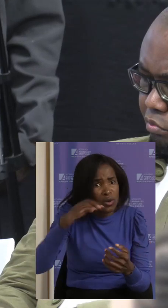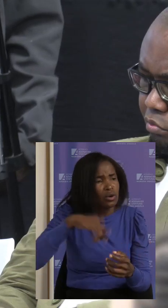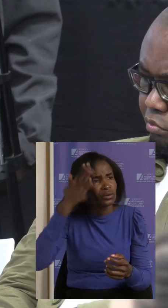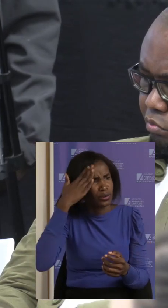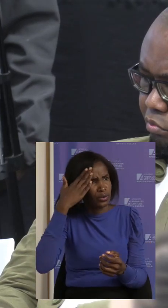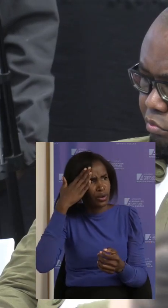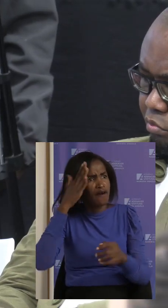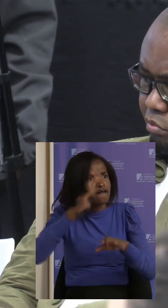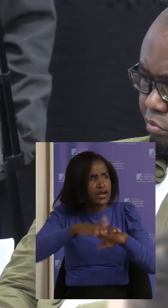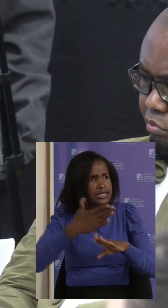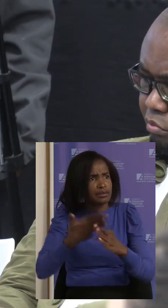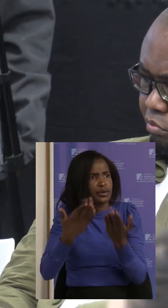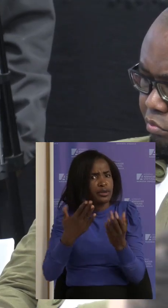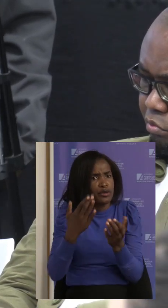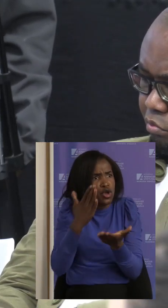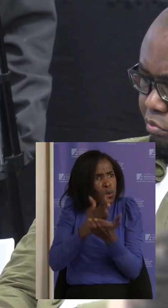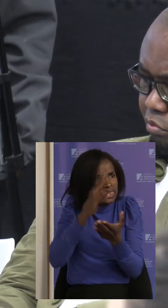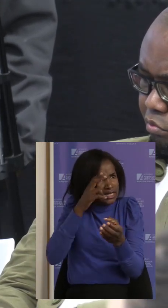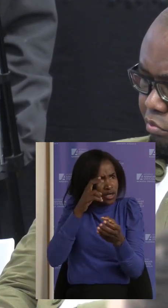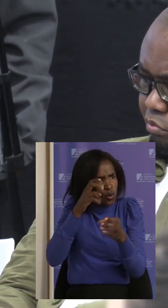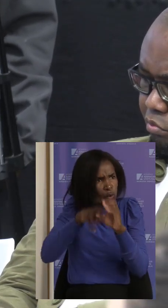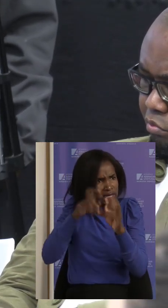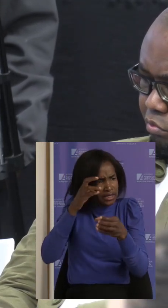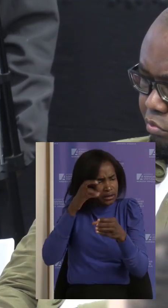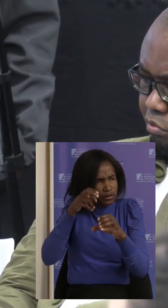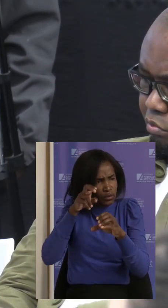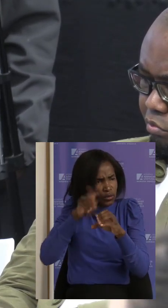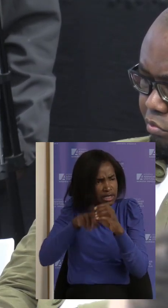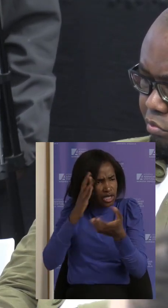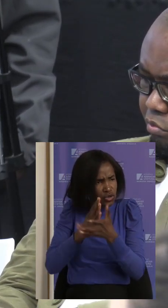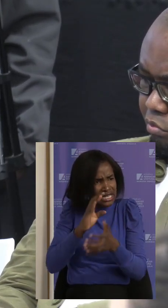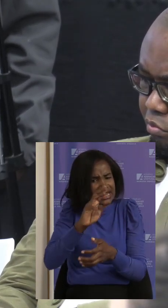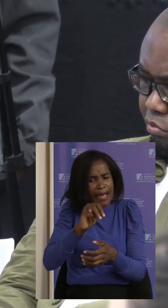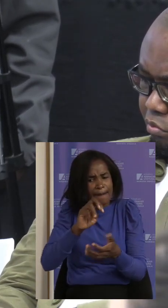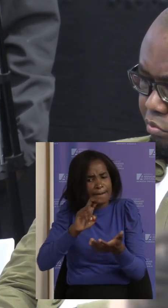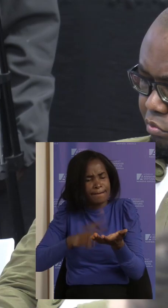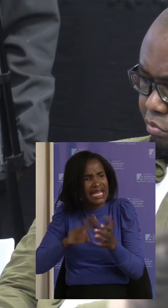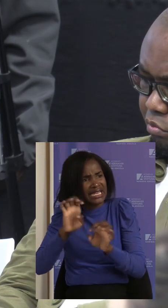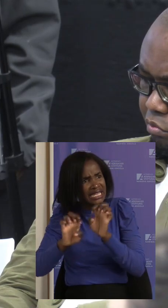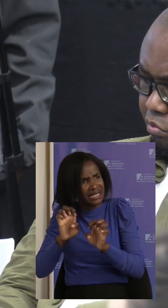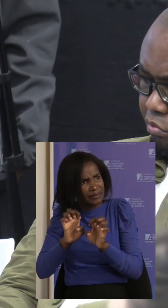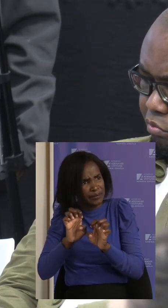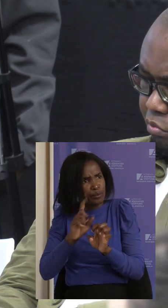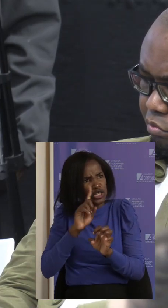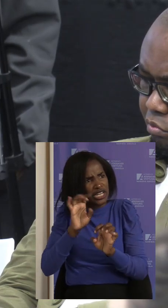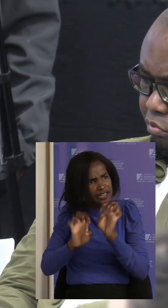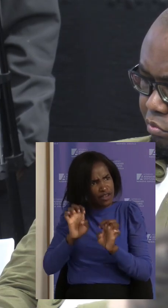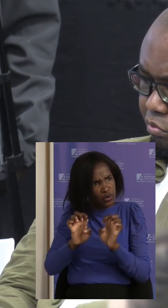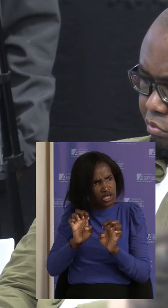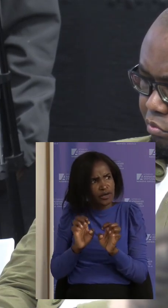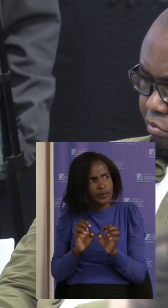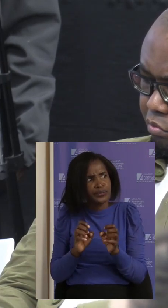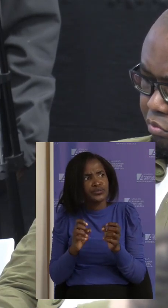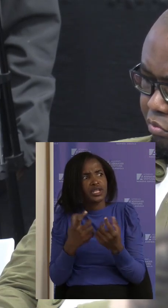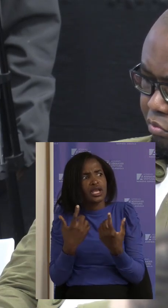of quality assurance and M&E, what are we doing in those two